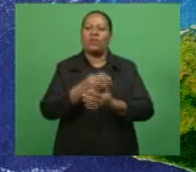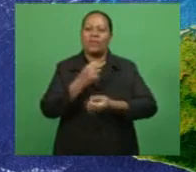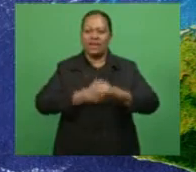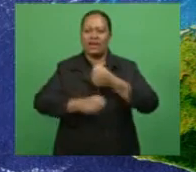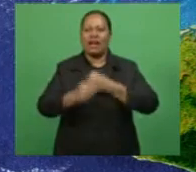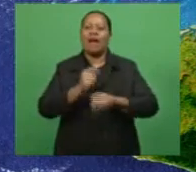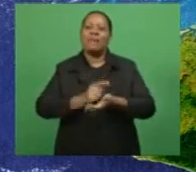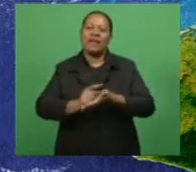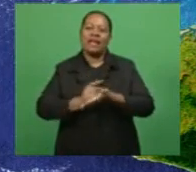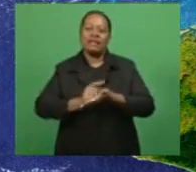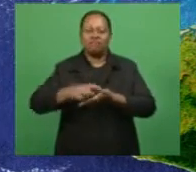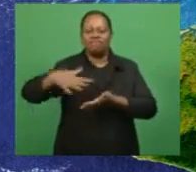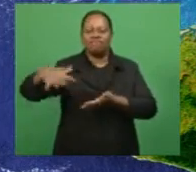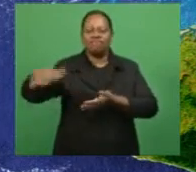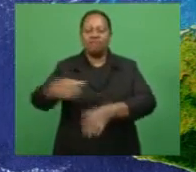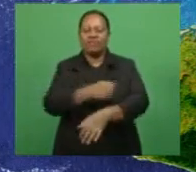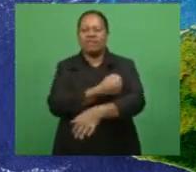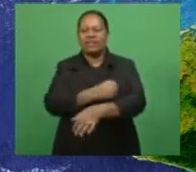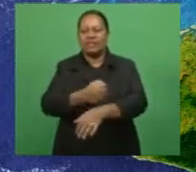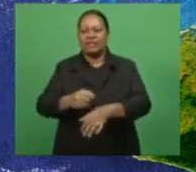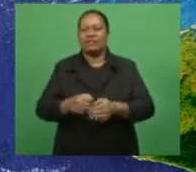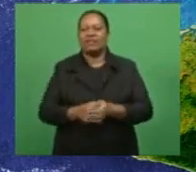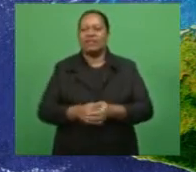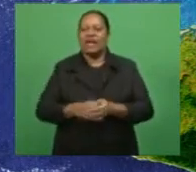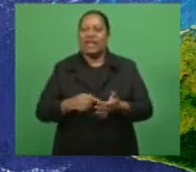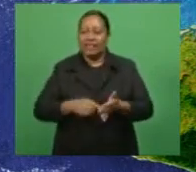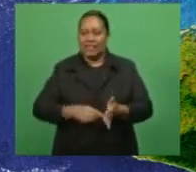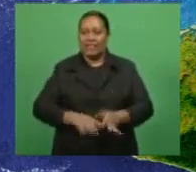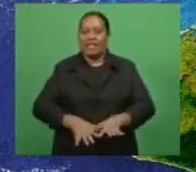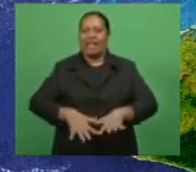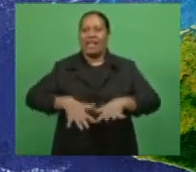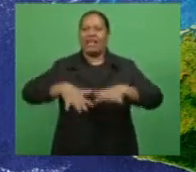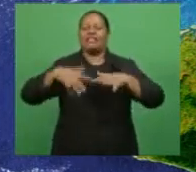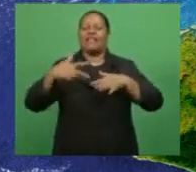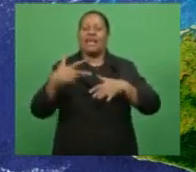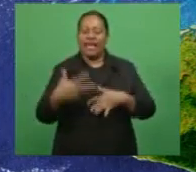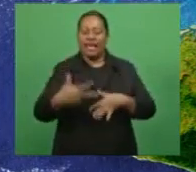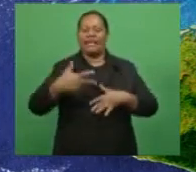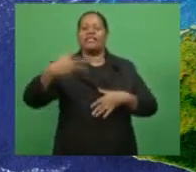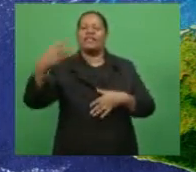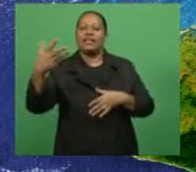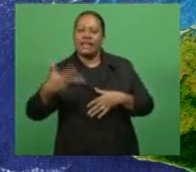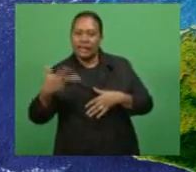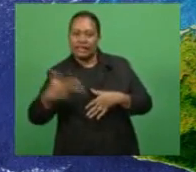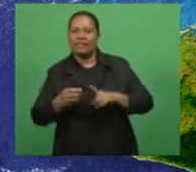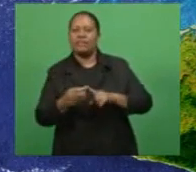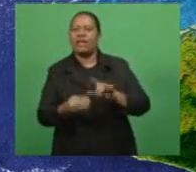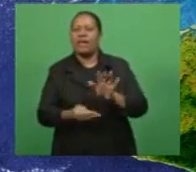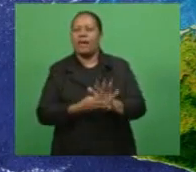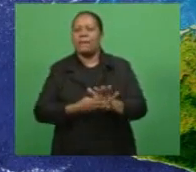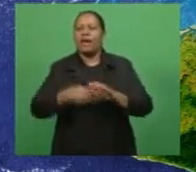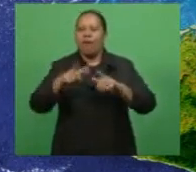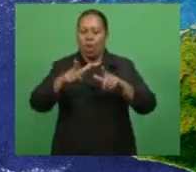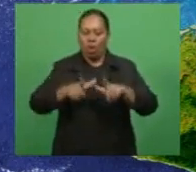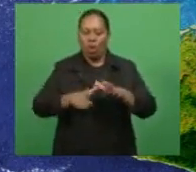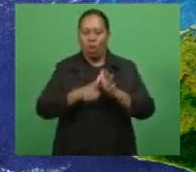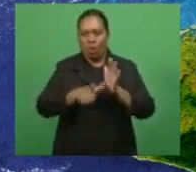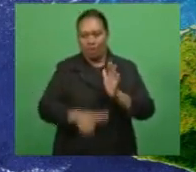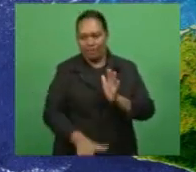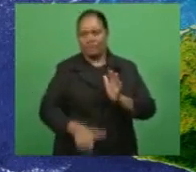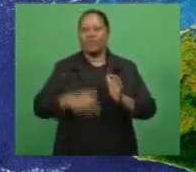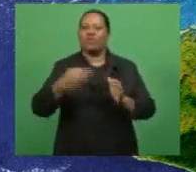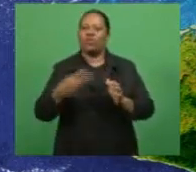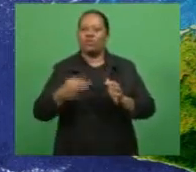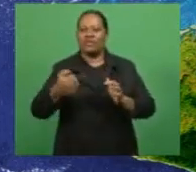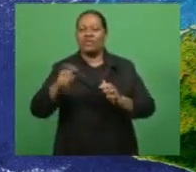later, moderate to rough seas. And turning to the tides, high tide at 8:19 p.m. with low tide at